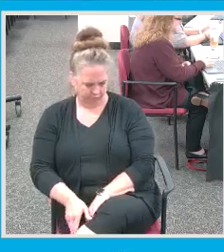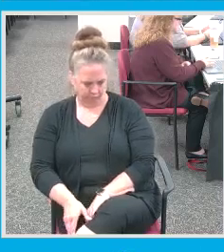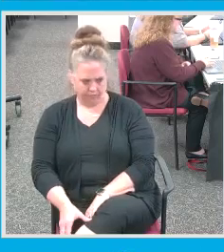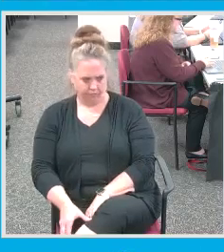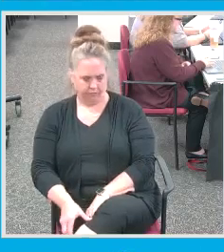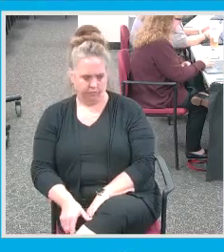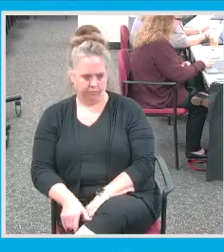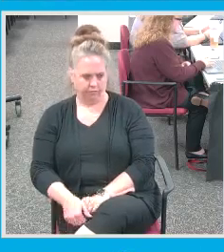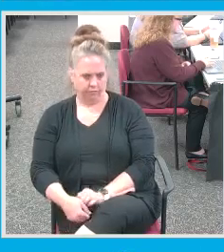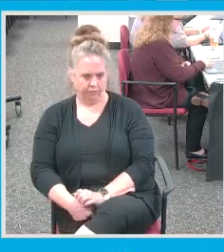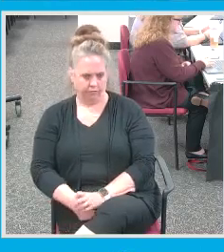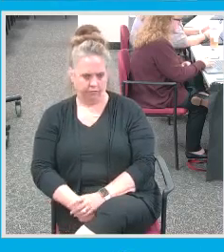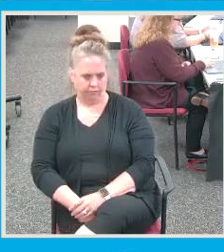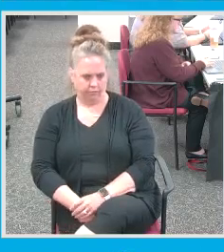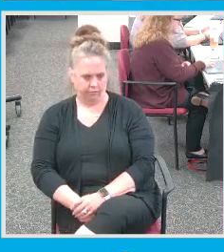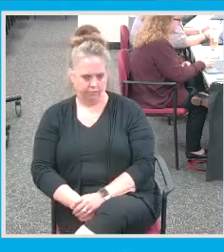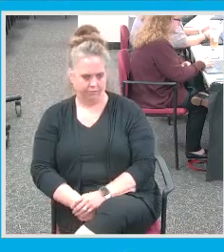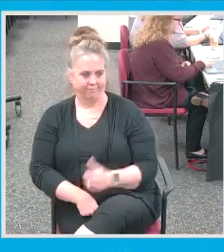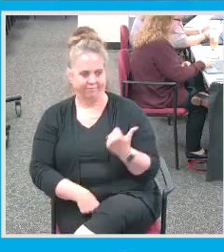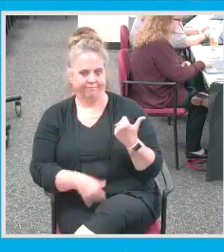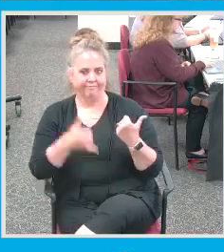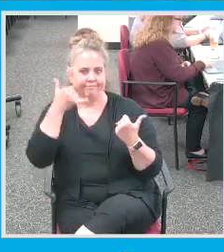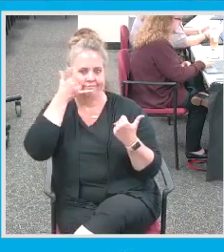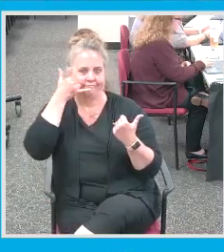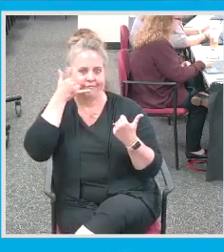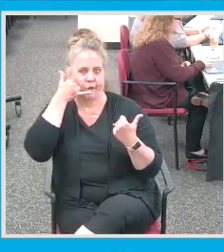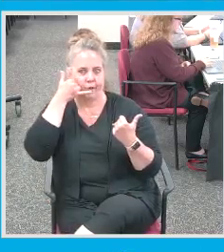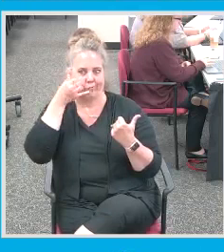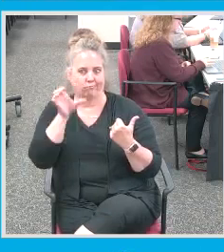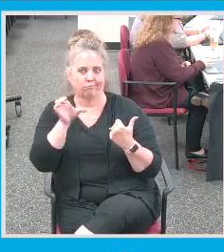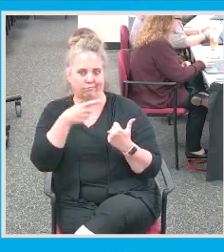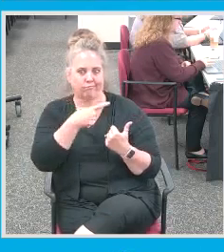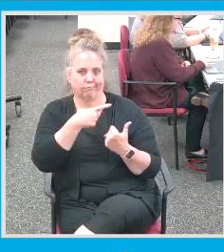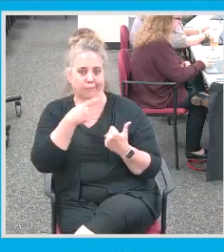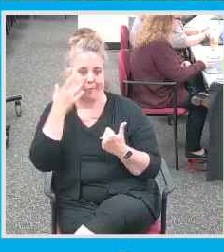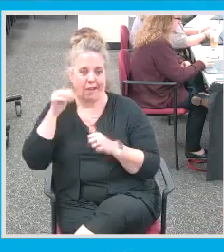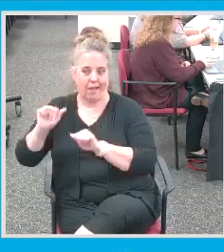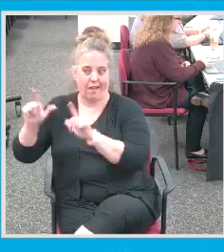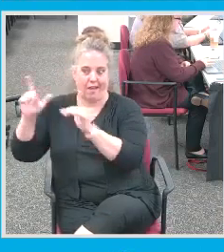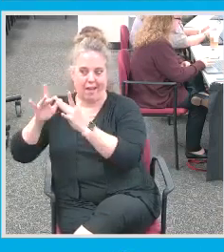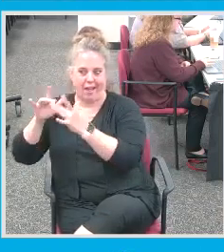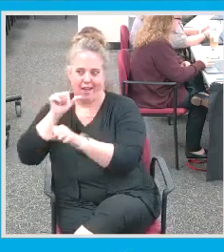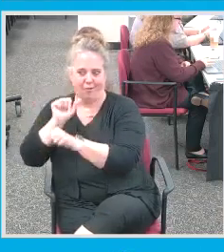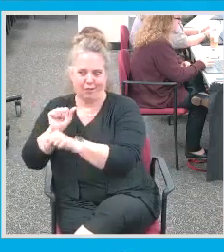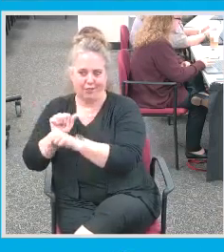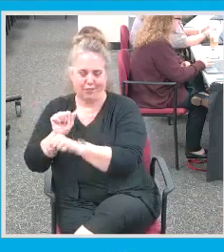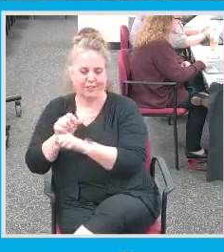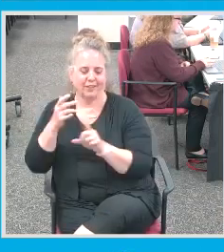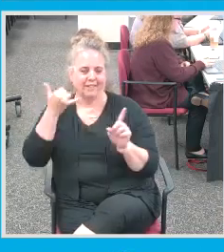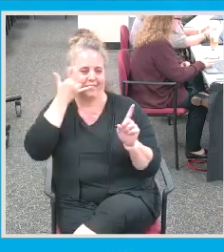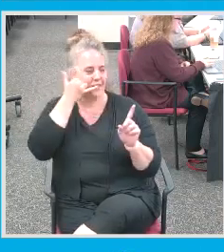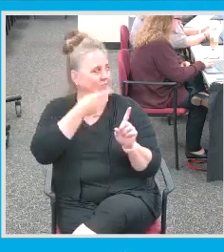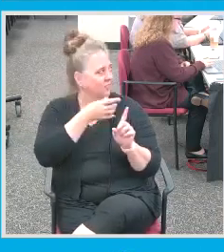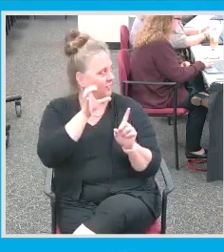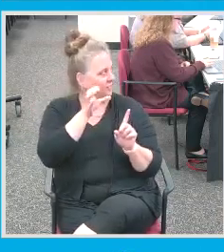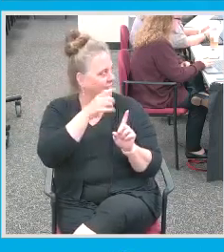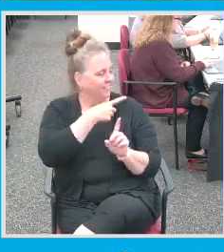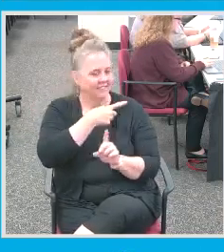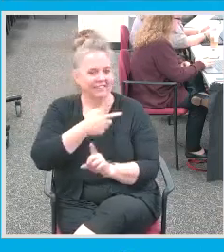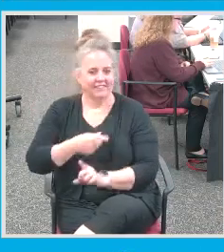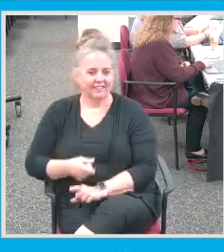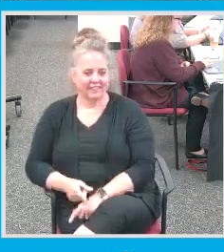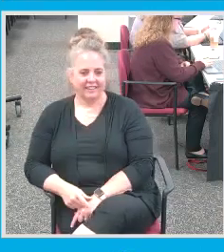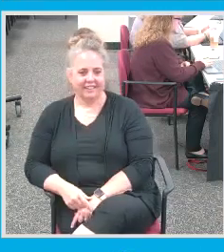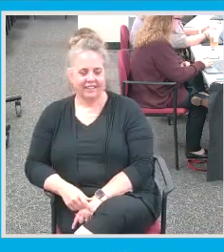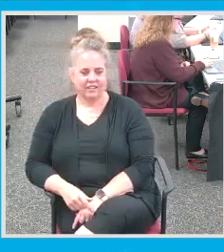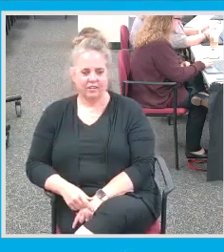Hey, good morning. Sorry about that, guys. So this is your April revenue or your April